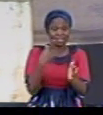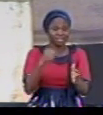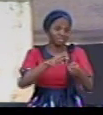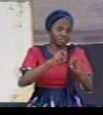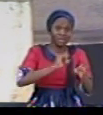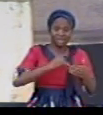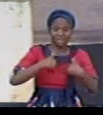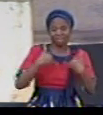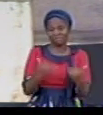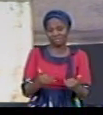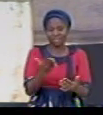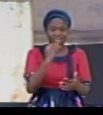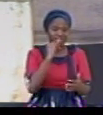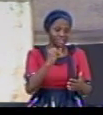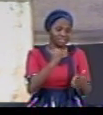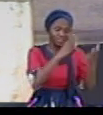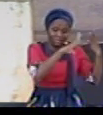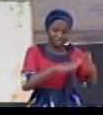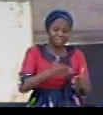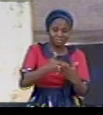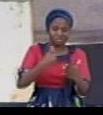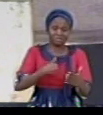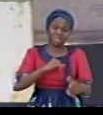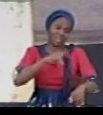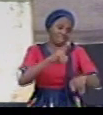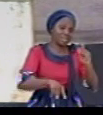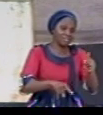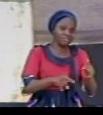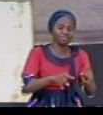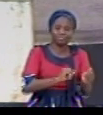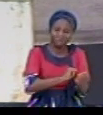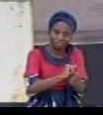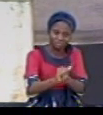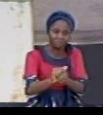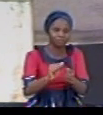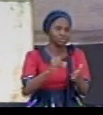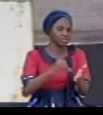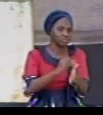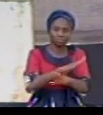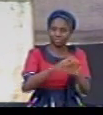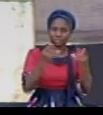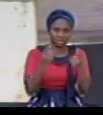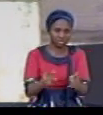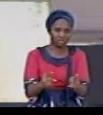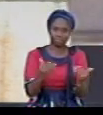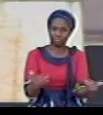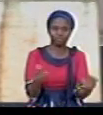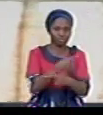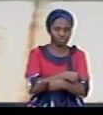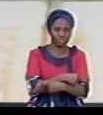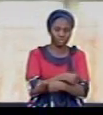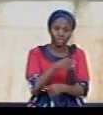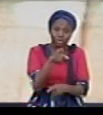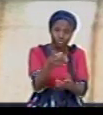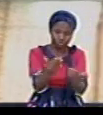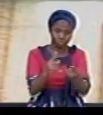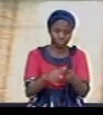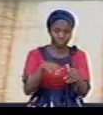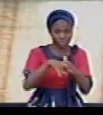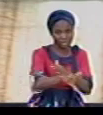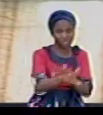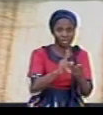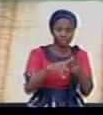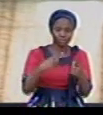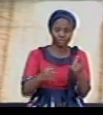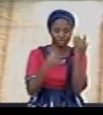before me. I cannot pass. It doesn't happen today. You want to enter into the